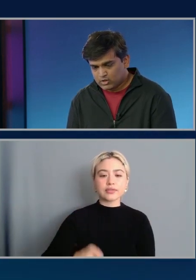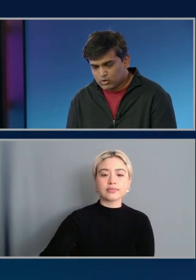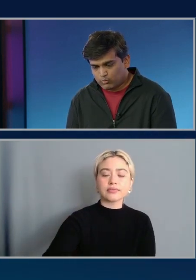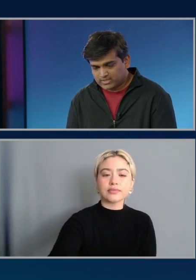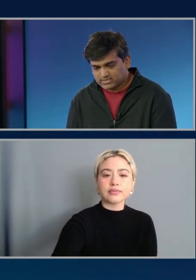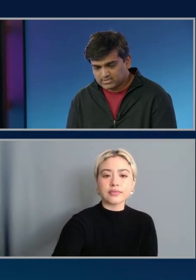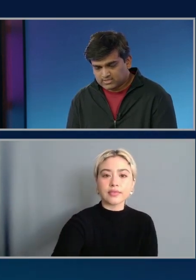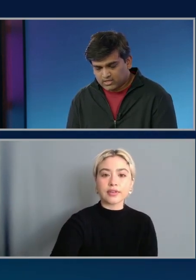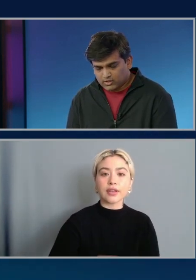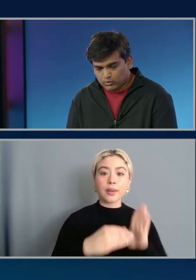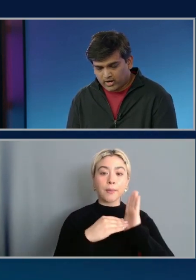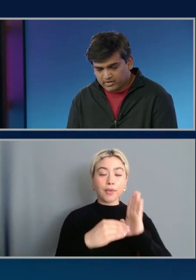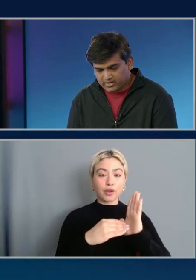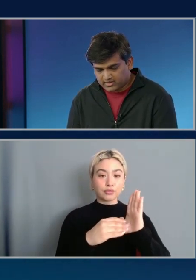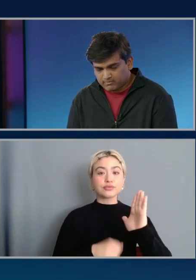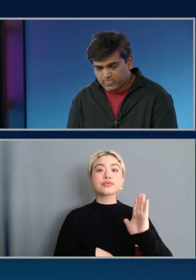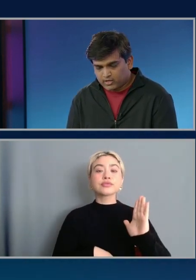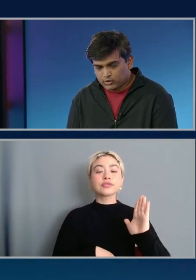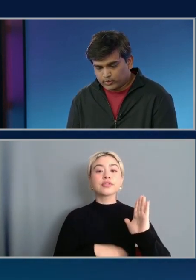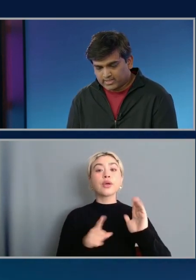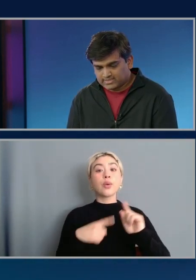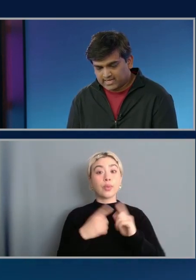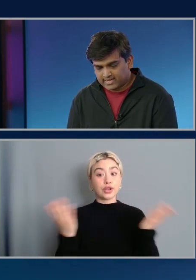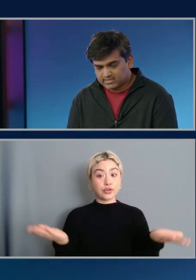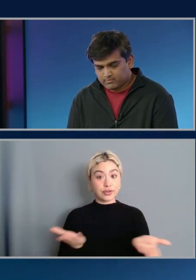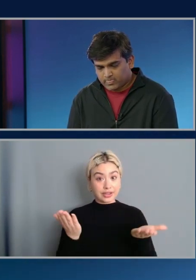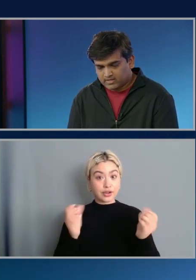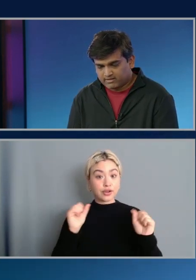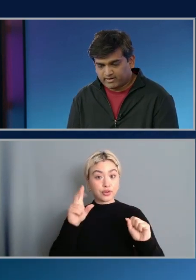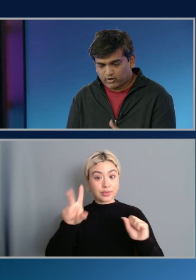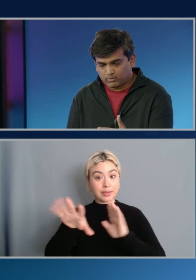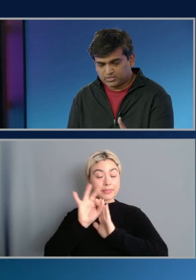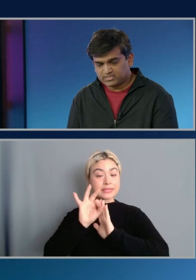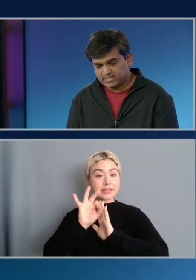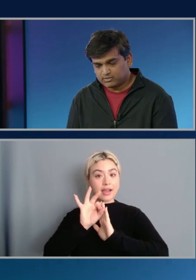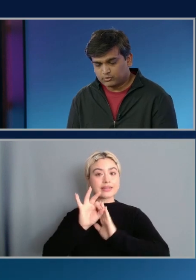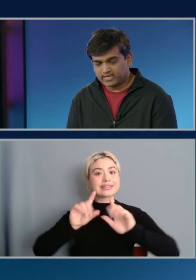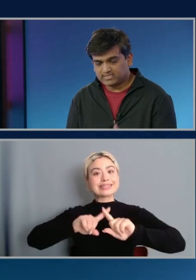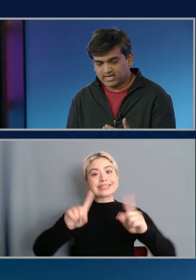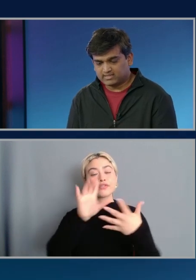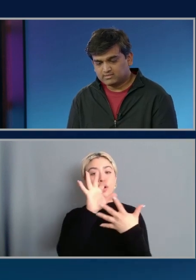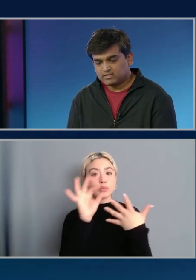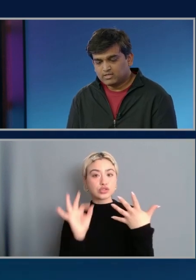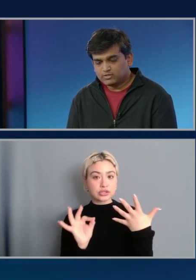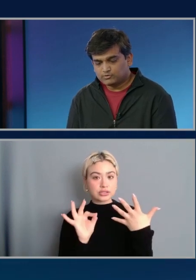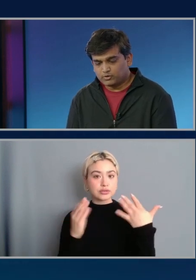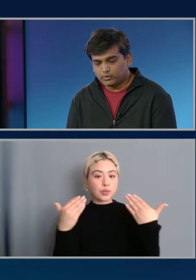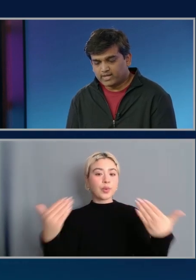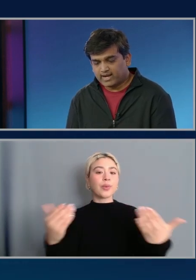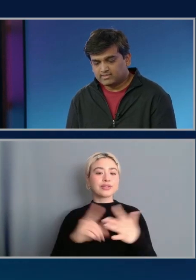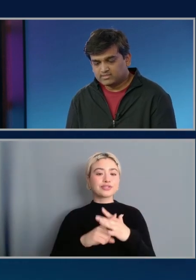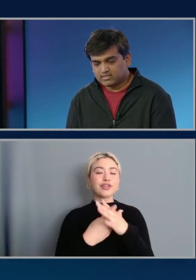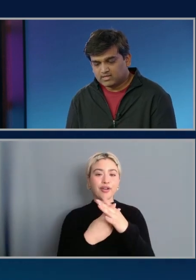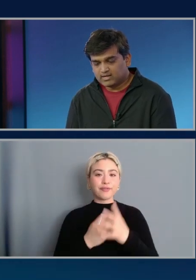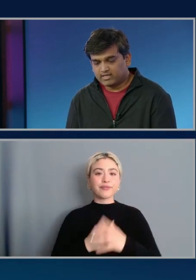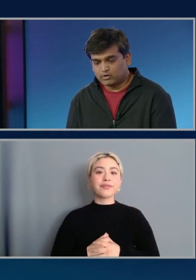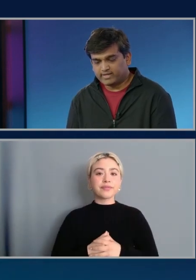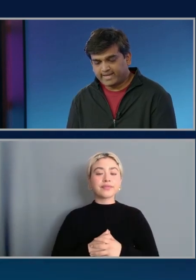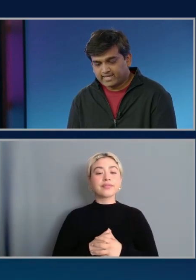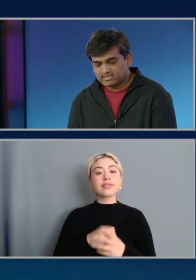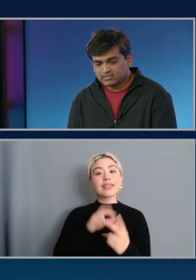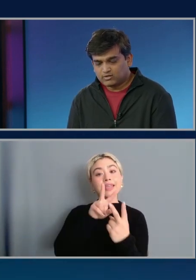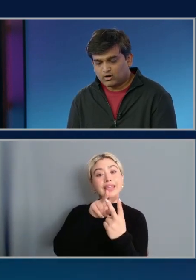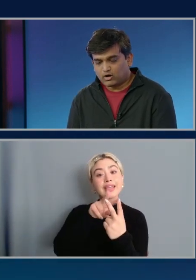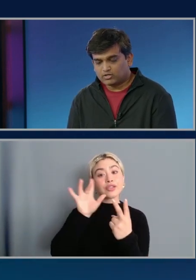And once you are here, you can select different options here to get started. So you can either click